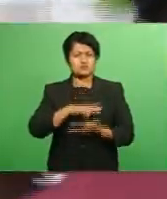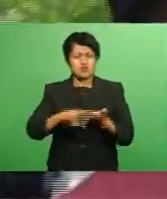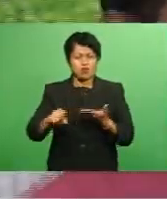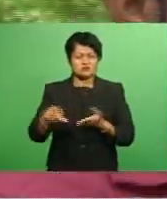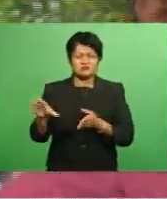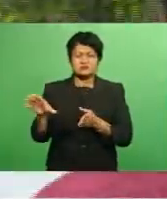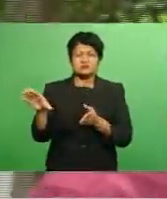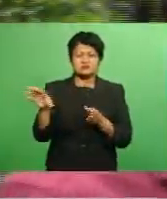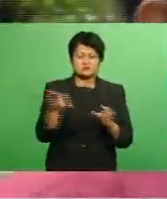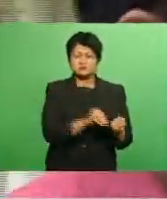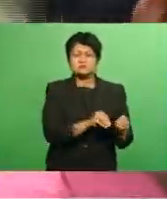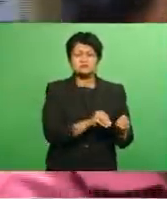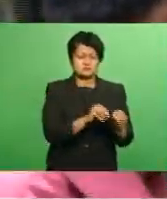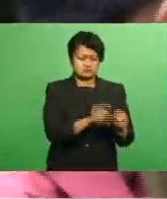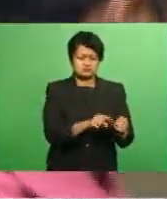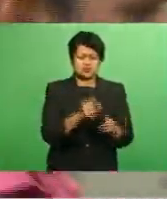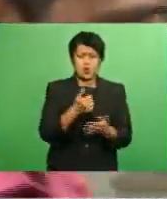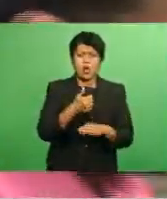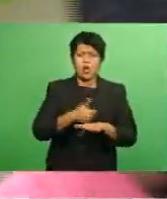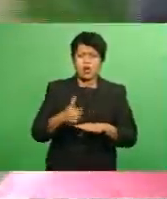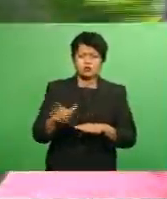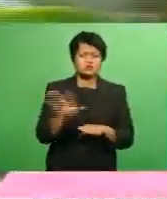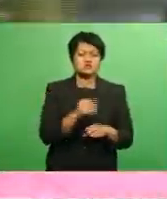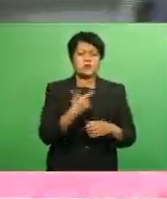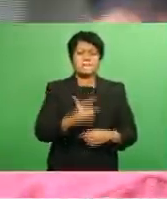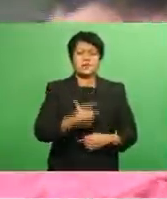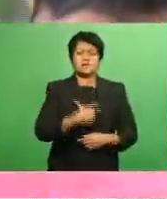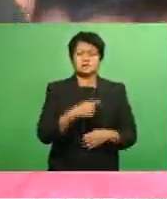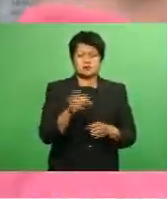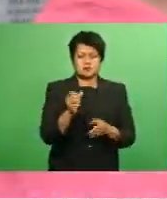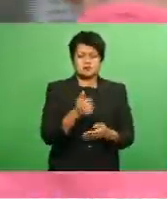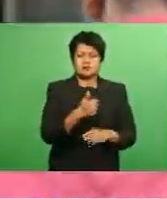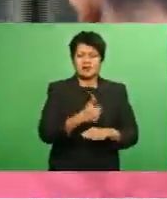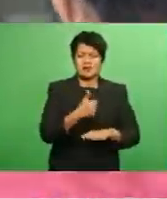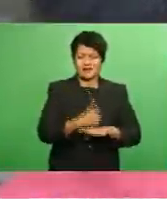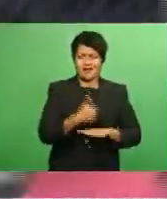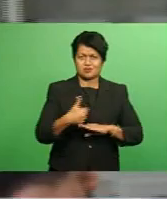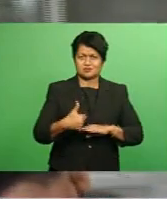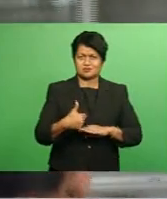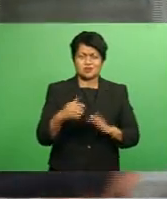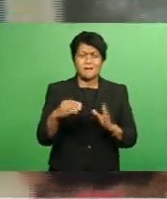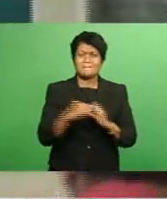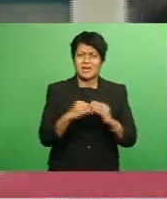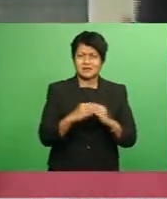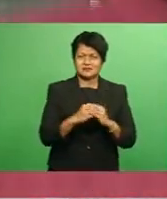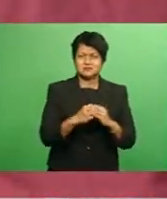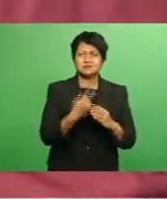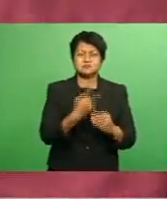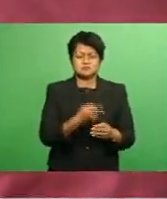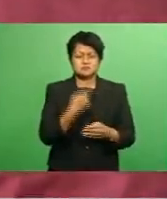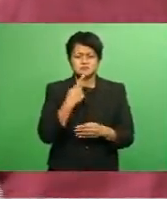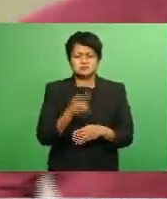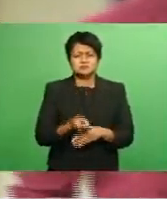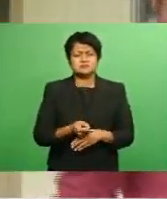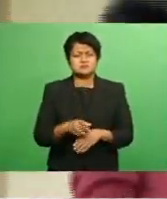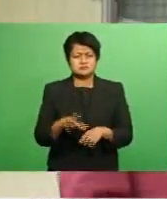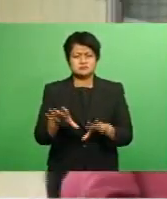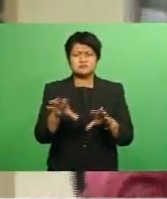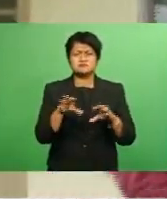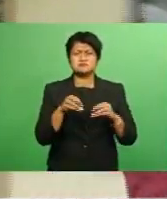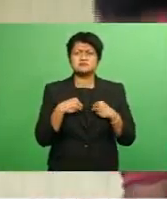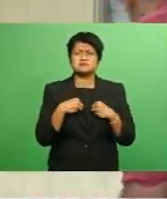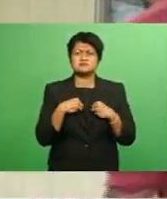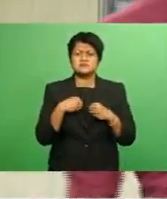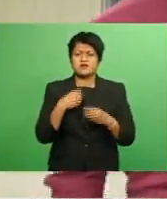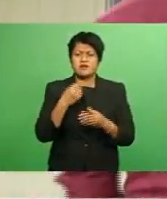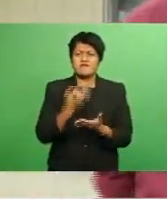account between 2017 and 2018. The accused is charged with one count of obtaining financial advantage by deception,